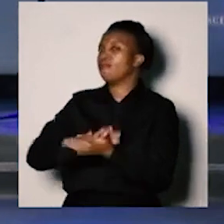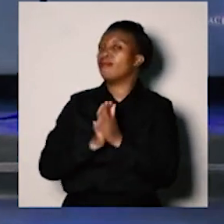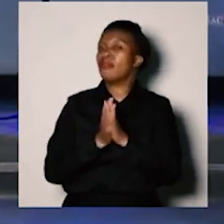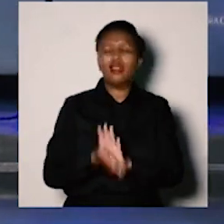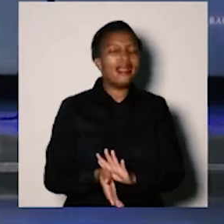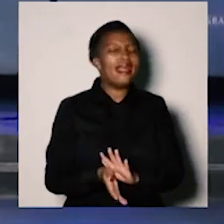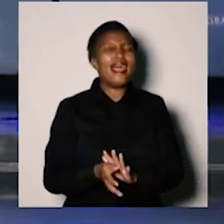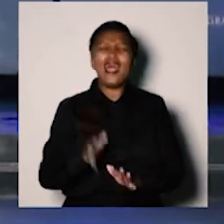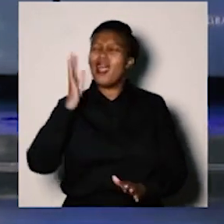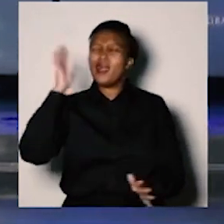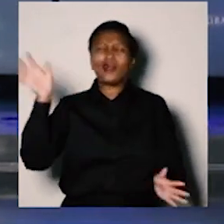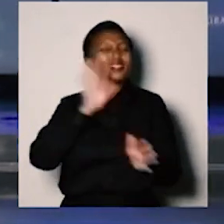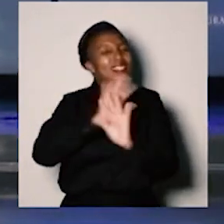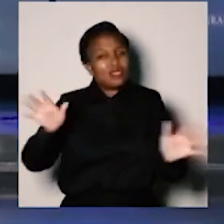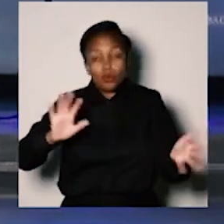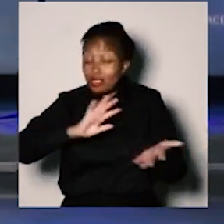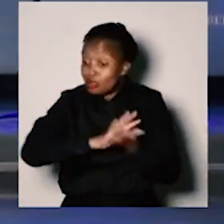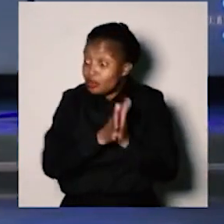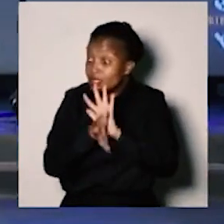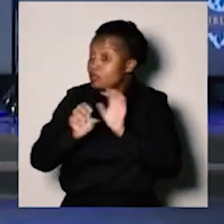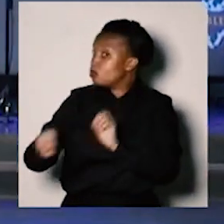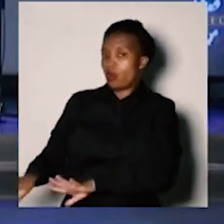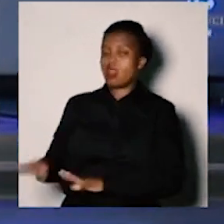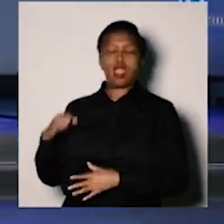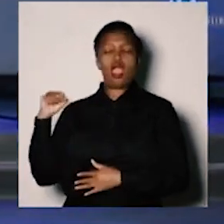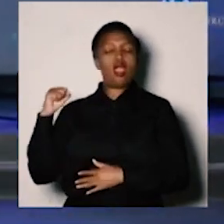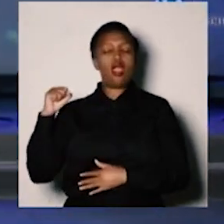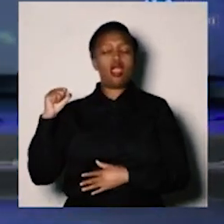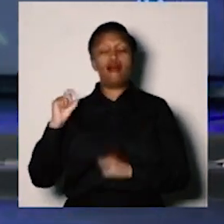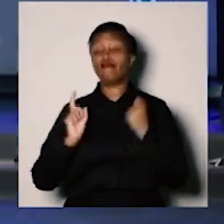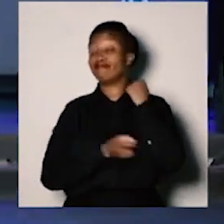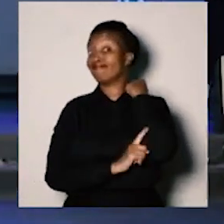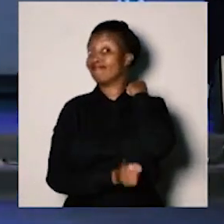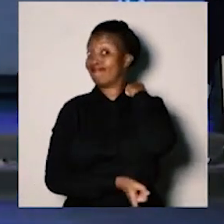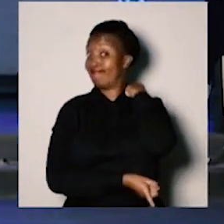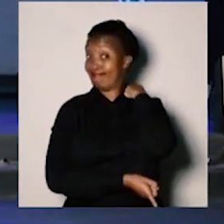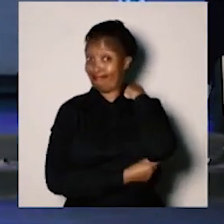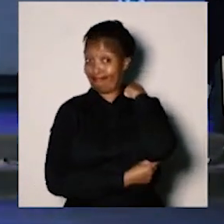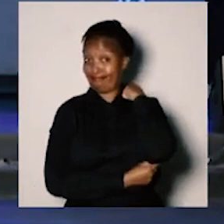God doesn't want you to perish. And finally,